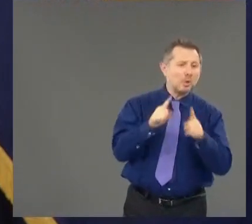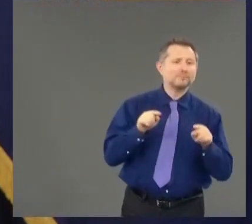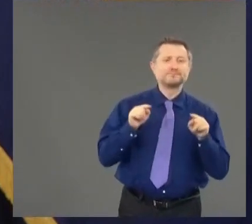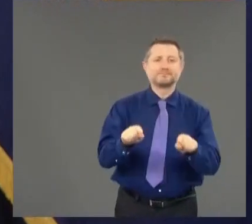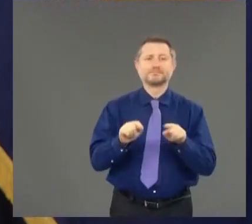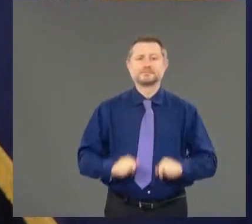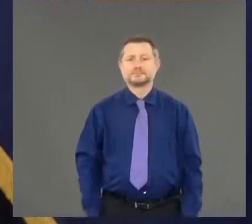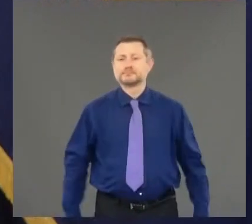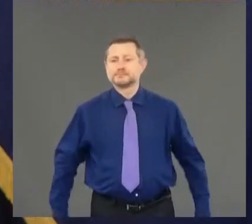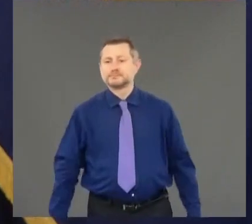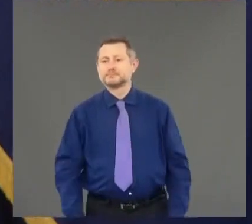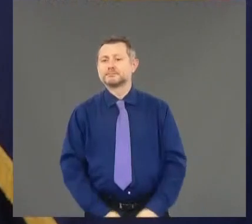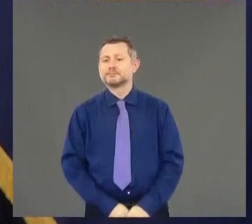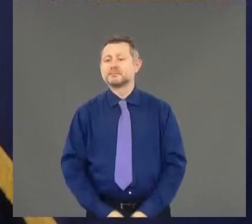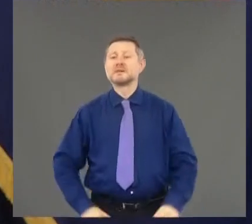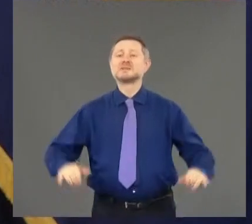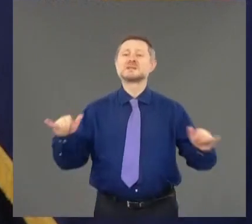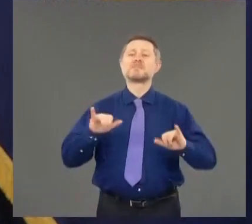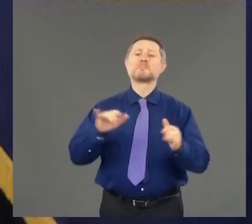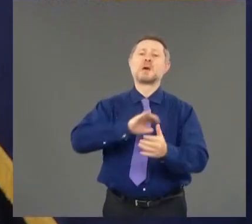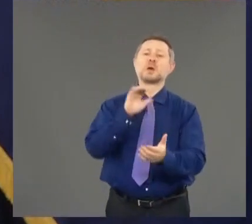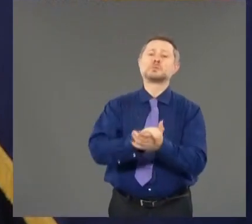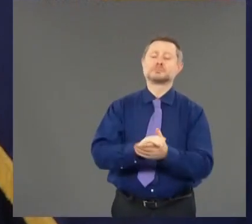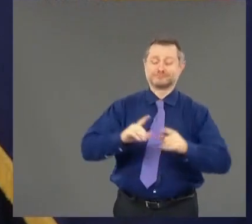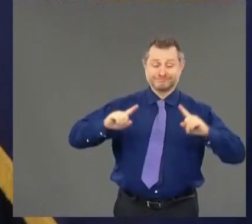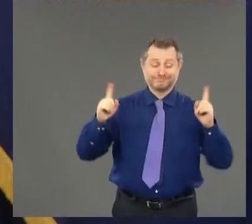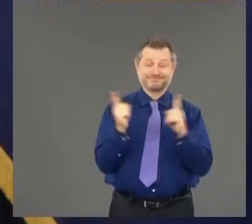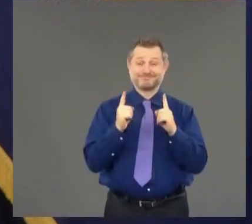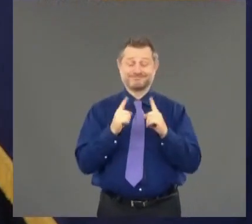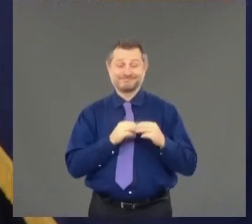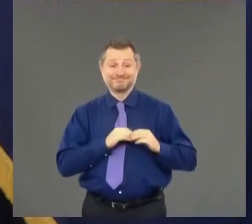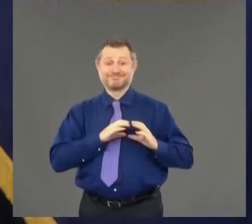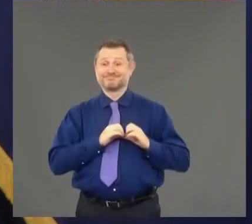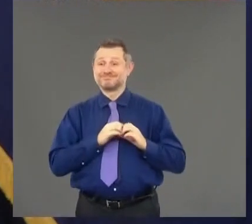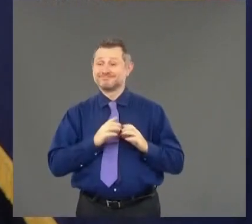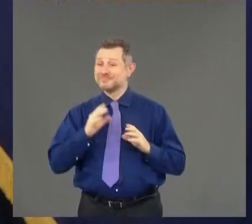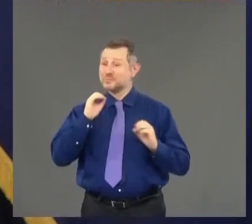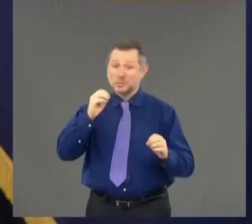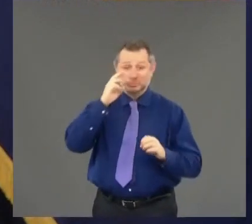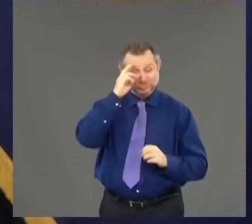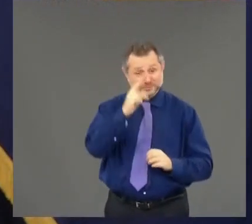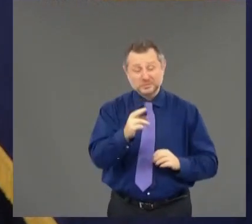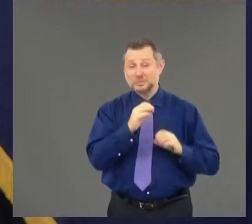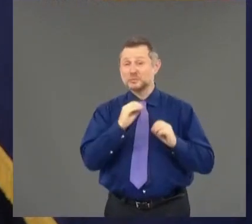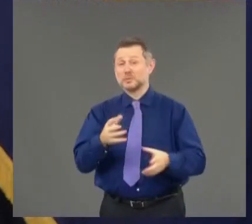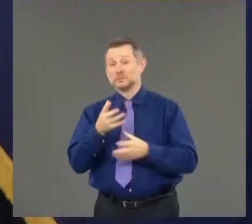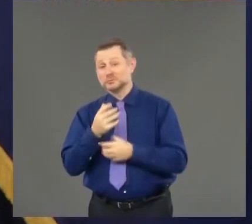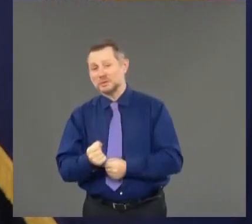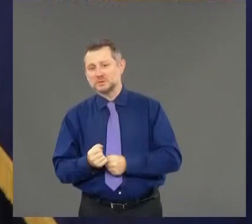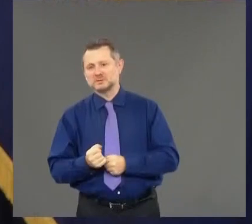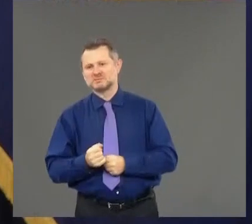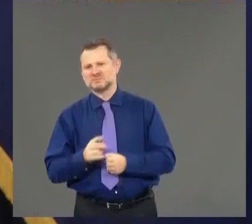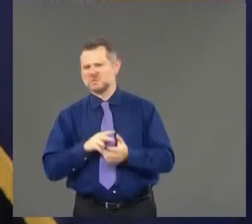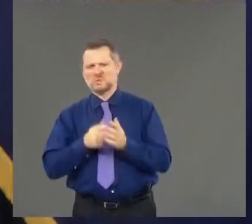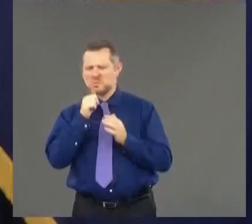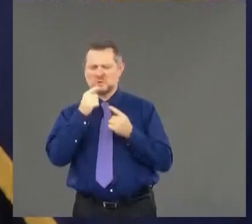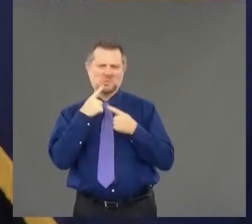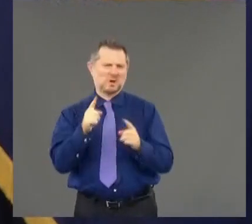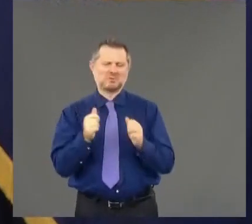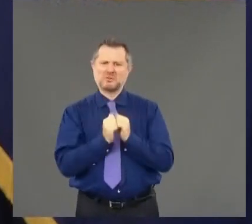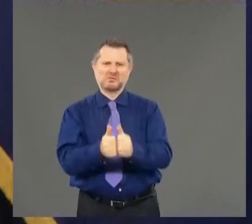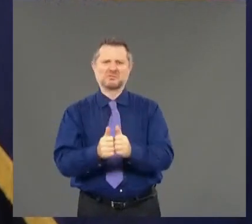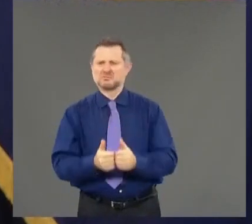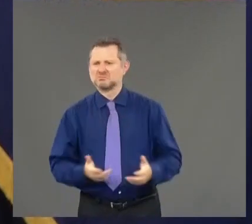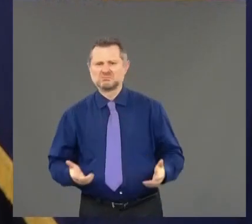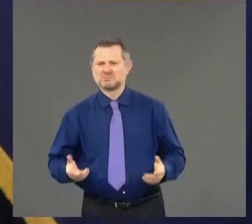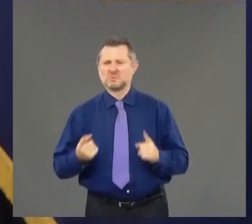It's like a marriage. No respect, no trust, it doesn't work. One person of the marriage